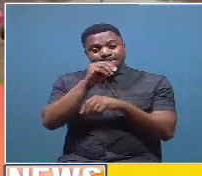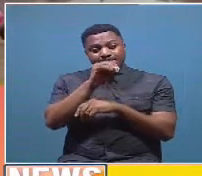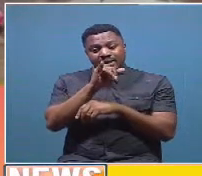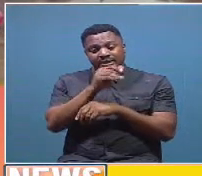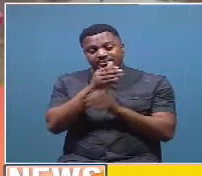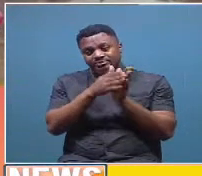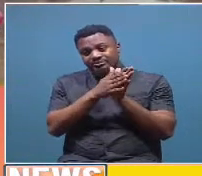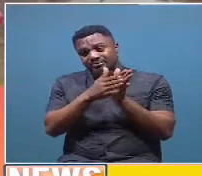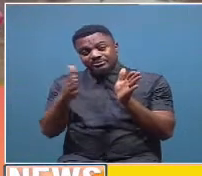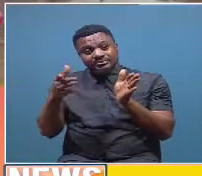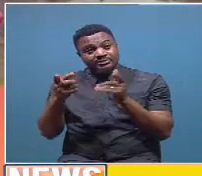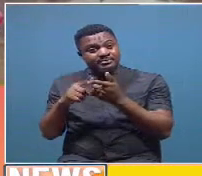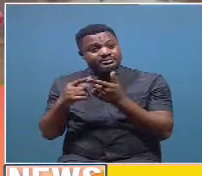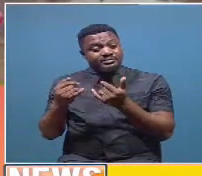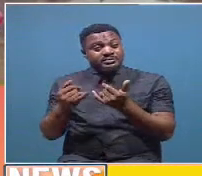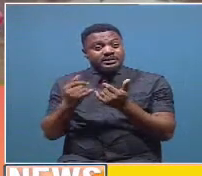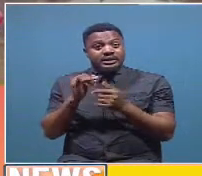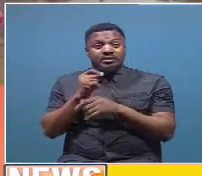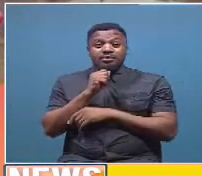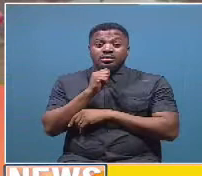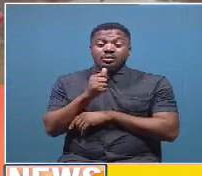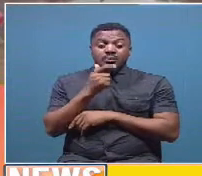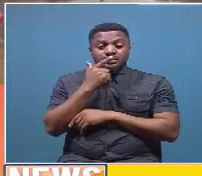other time from now. Unless